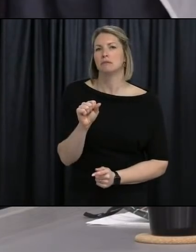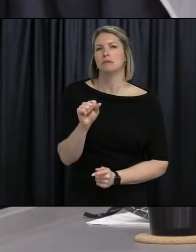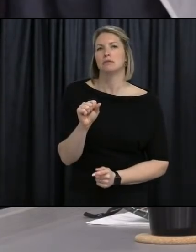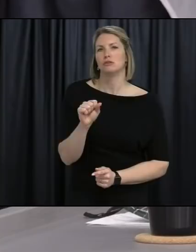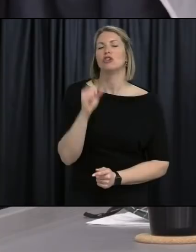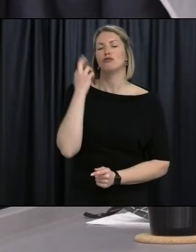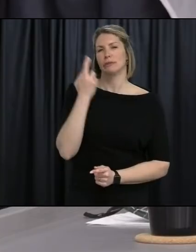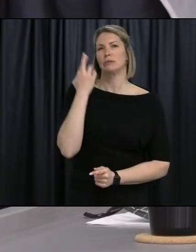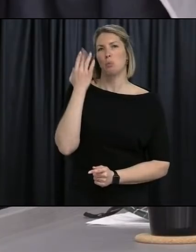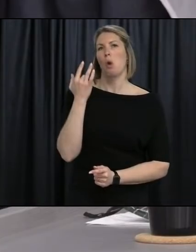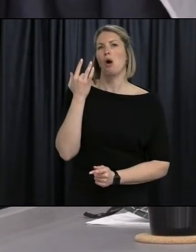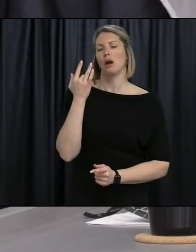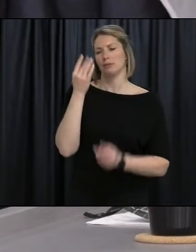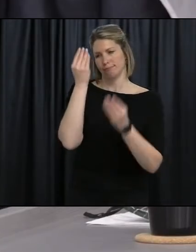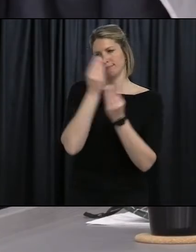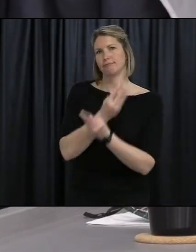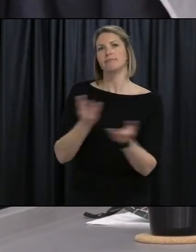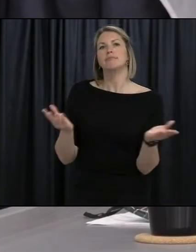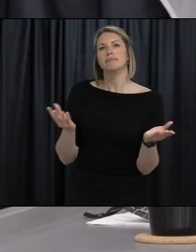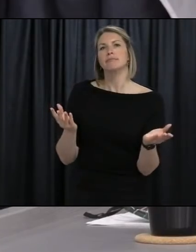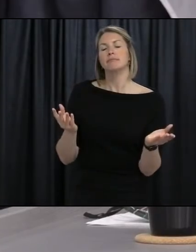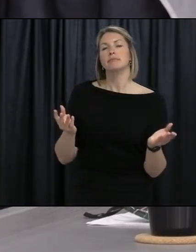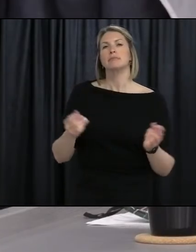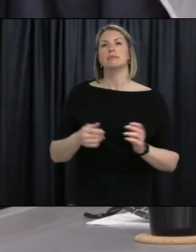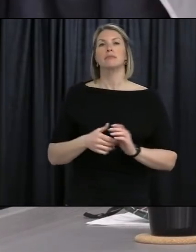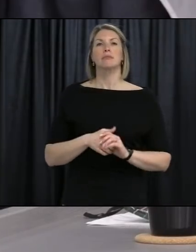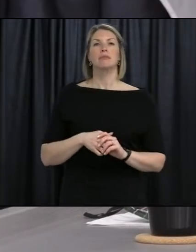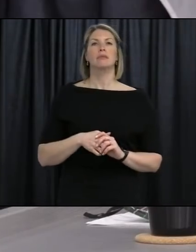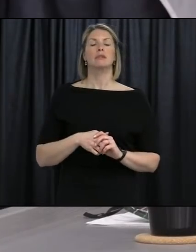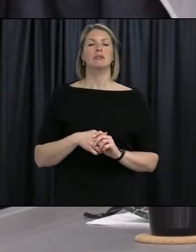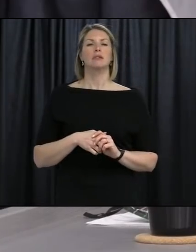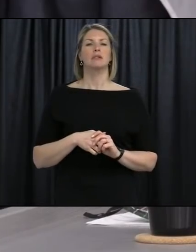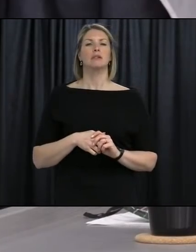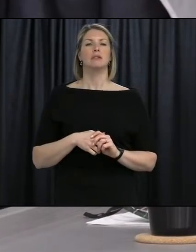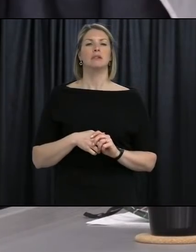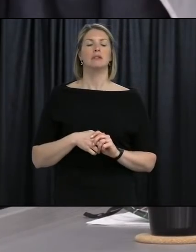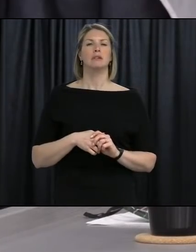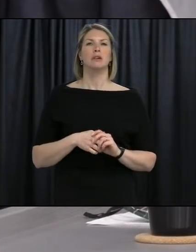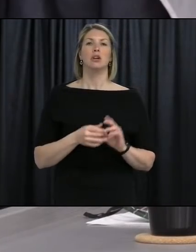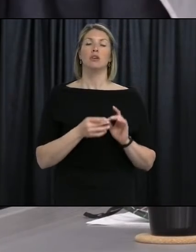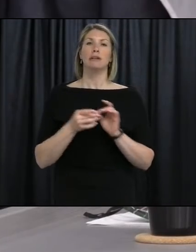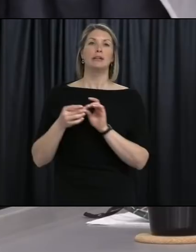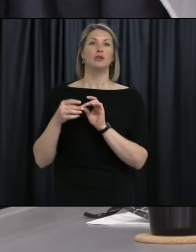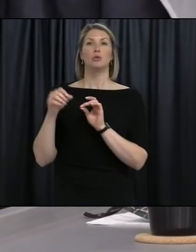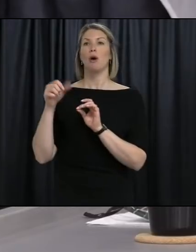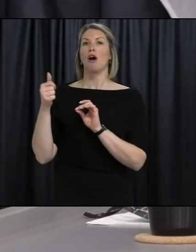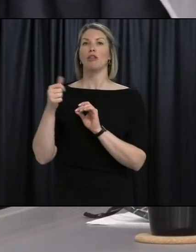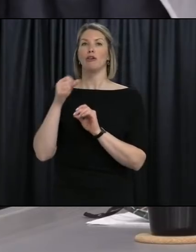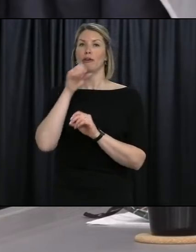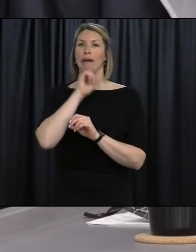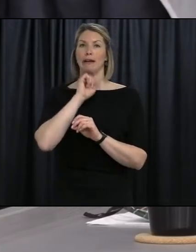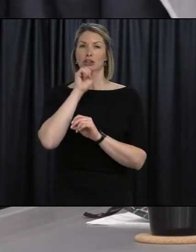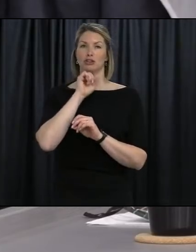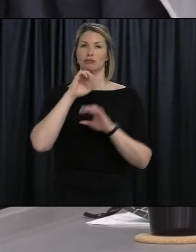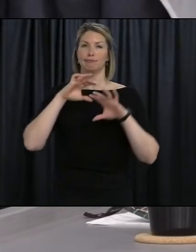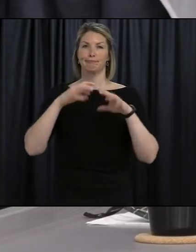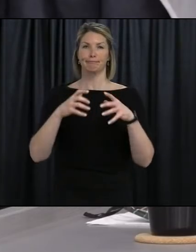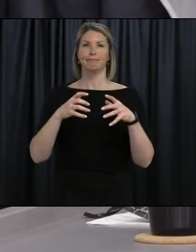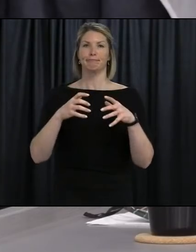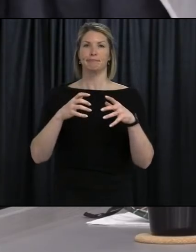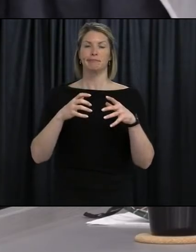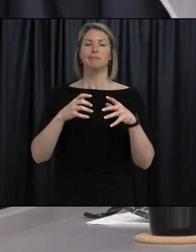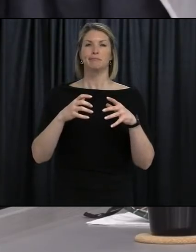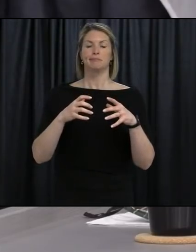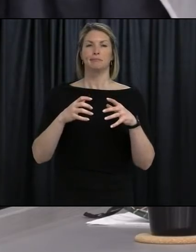the open call there. In terms of the other groups, as we work through phase 2, it's possible to carve